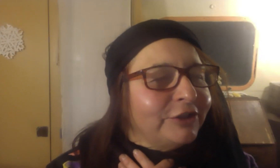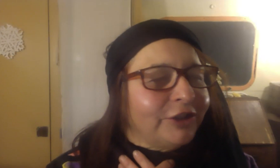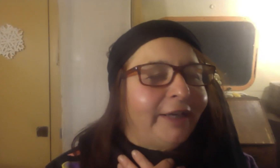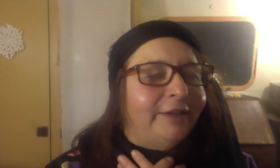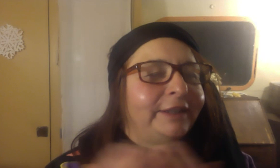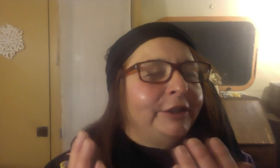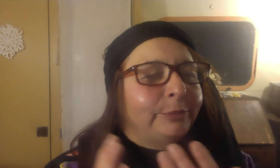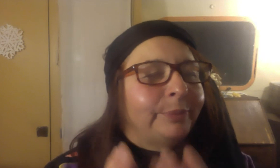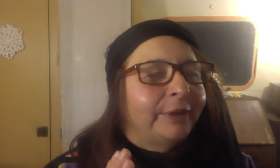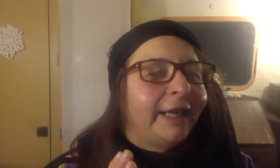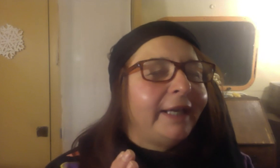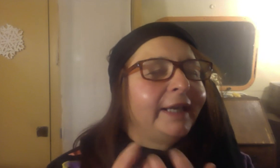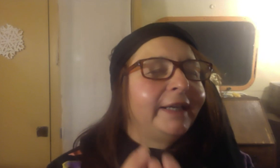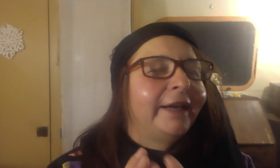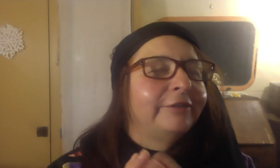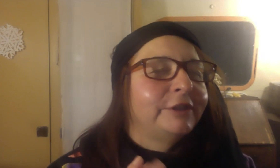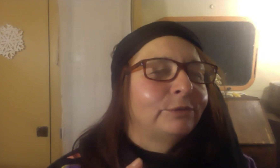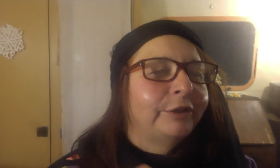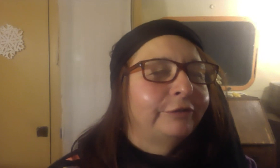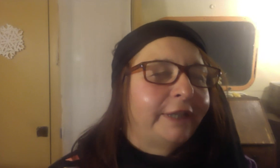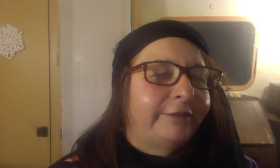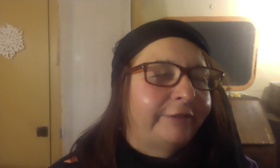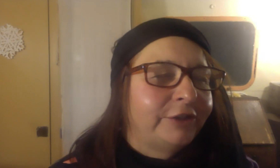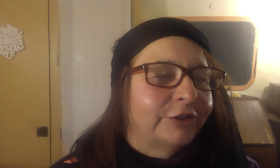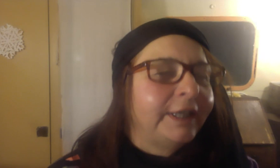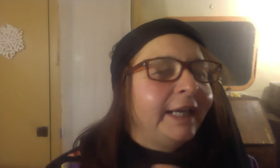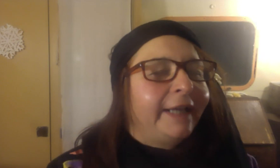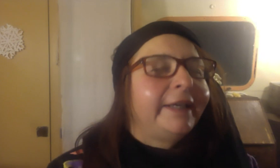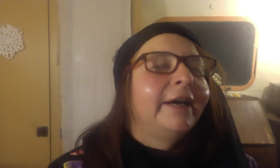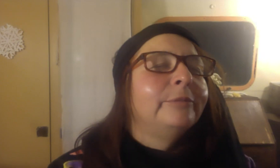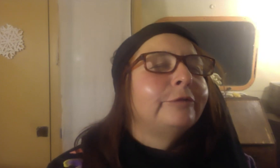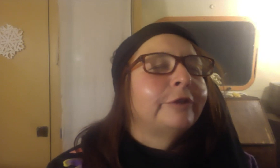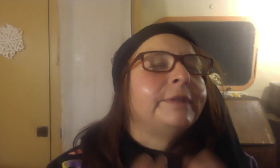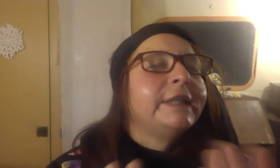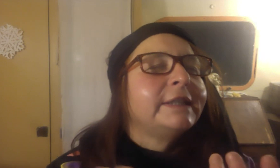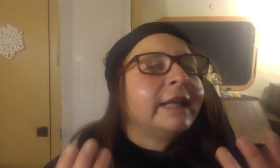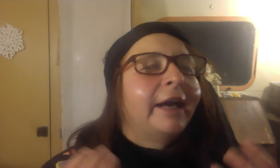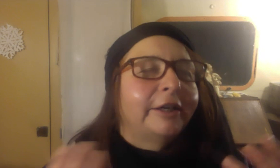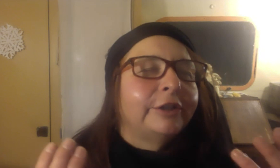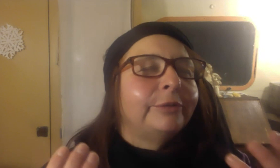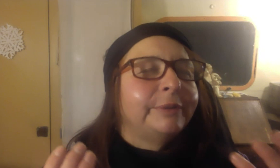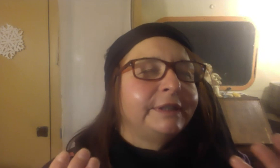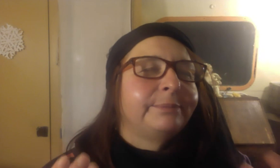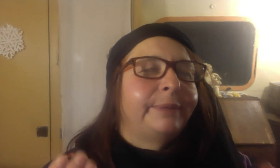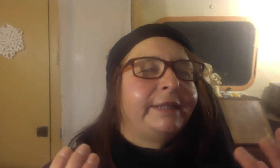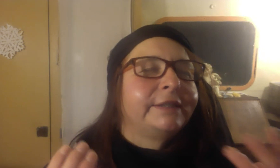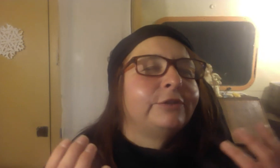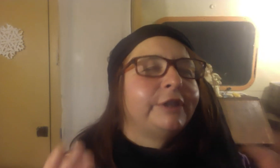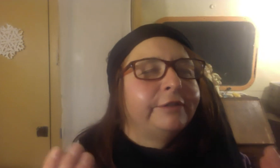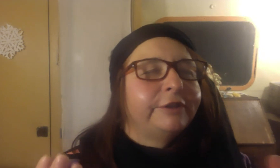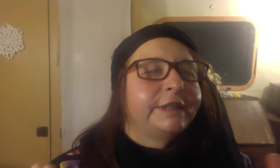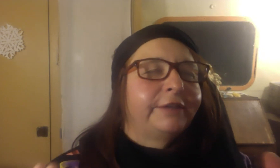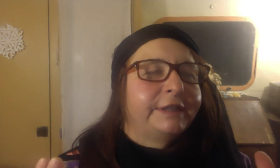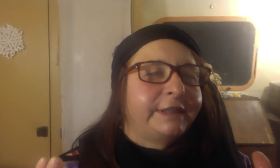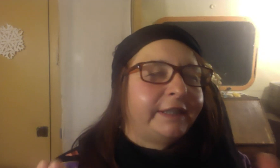little child, to play and have this wonderful adventure, and come from this heart open space to